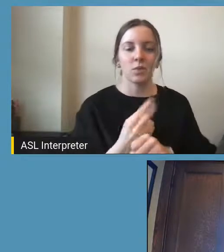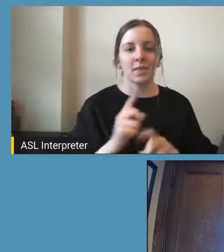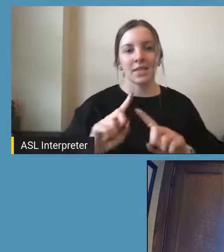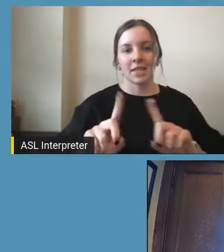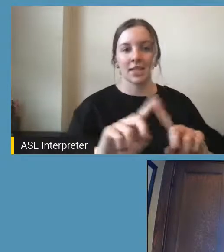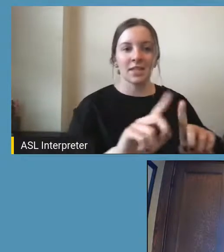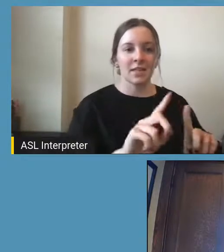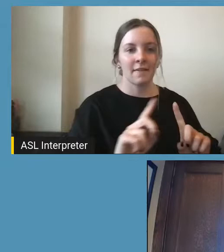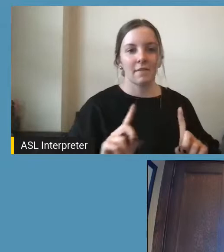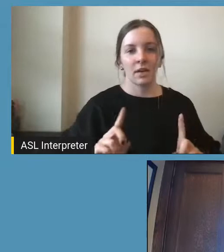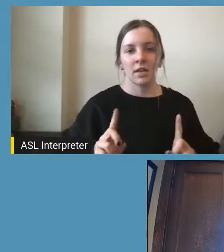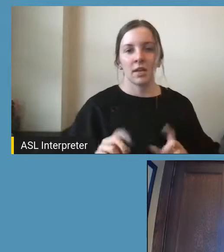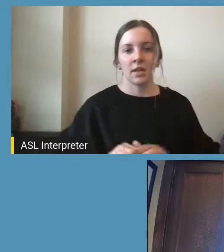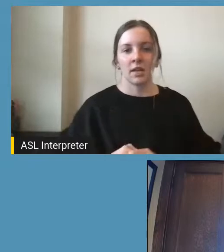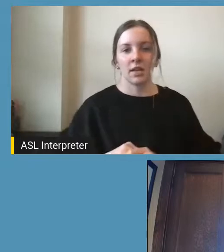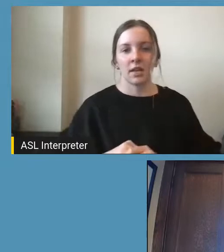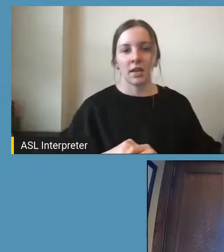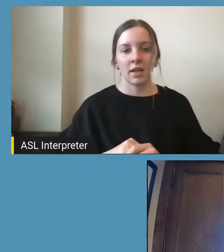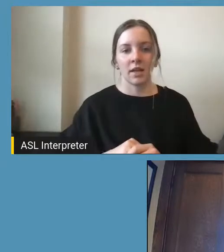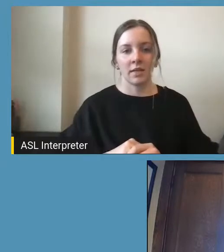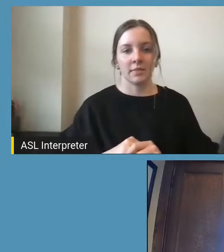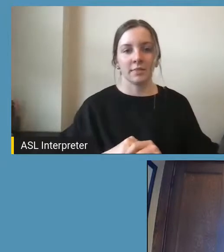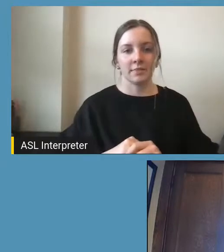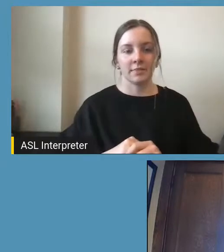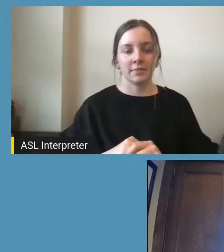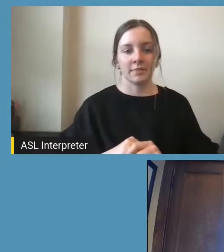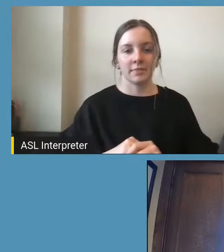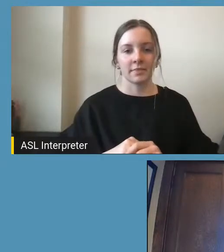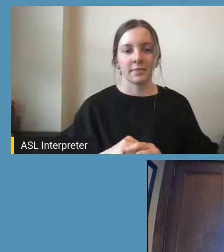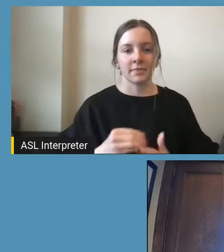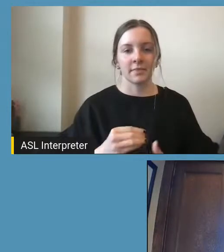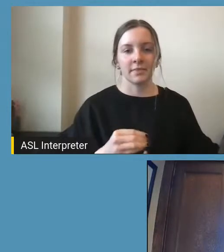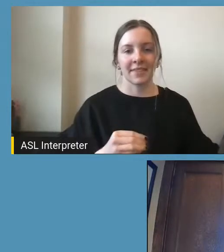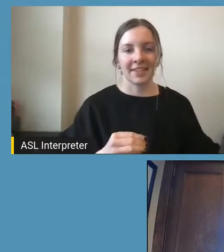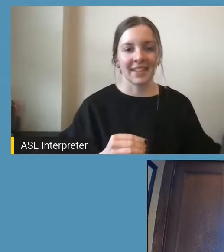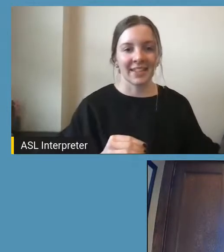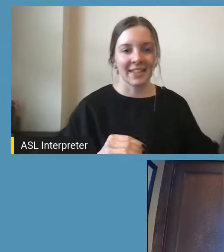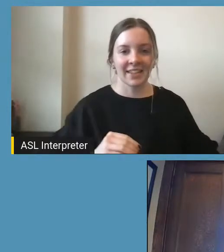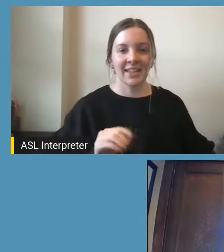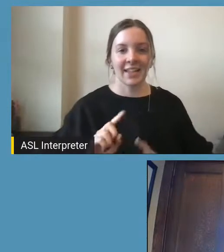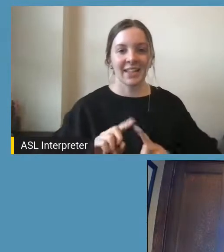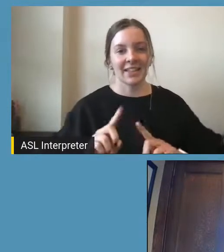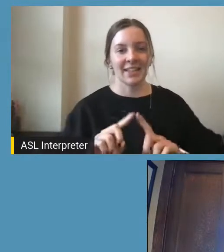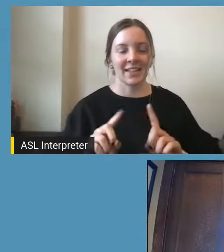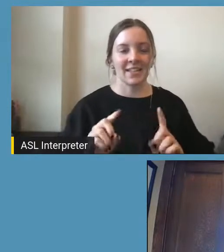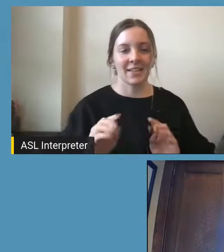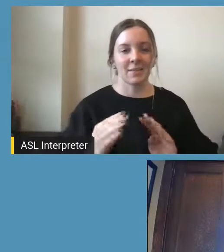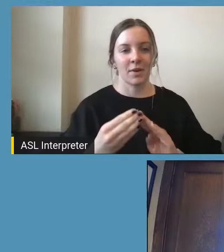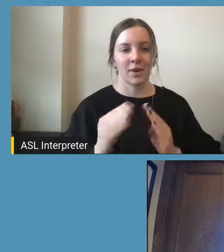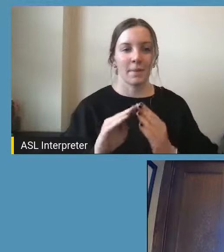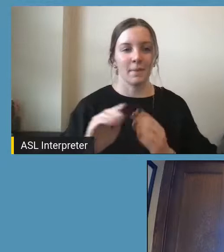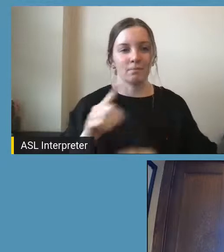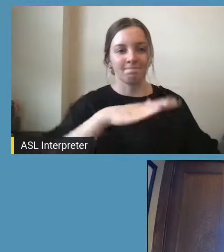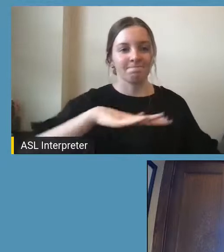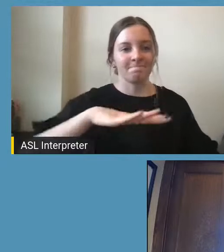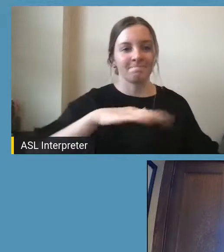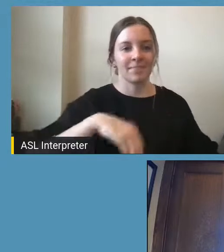it for the garment you want to put on it. But that's probably enough of all of that today.